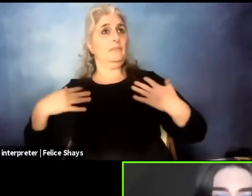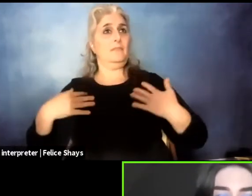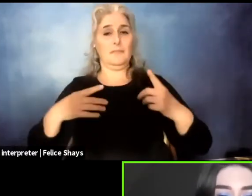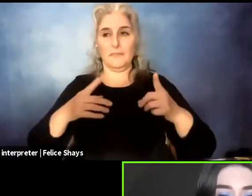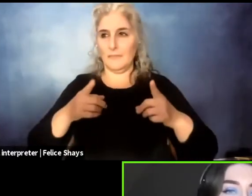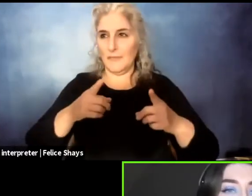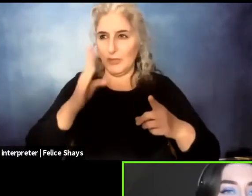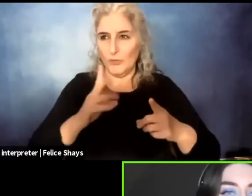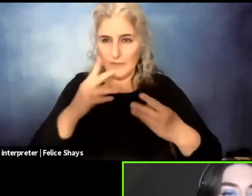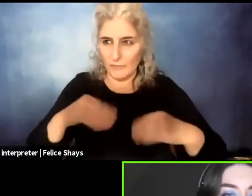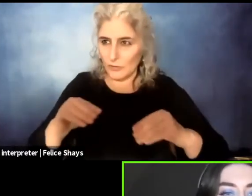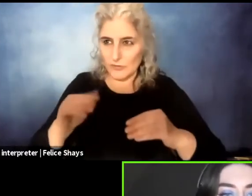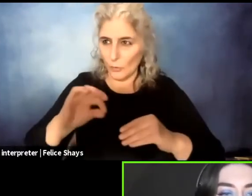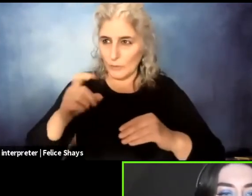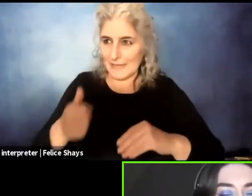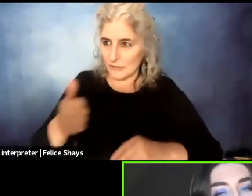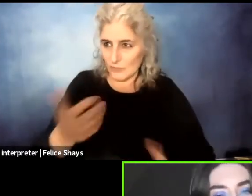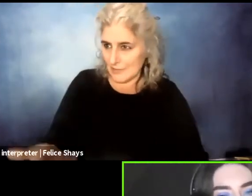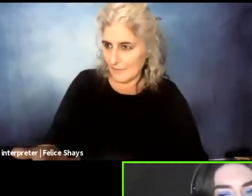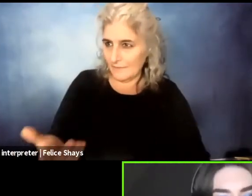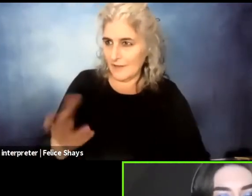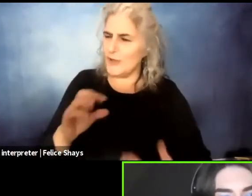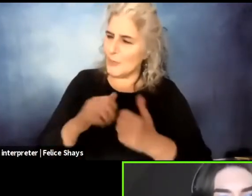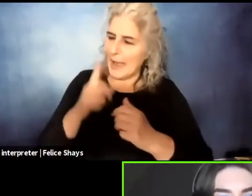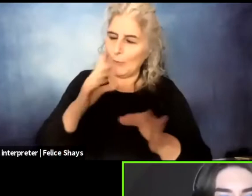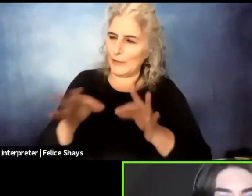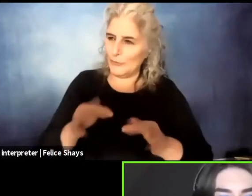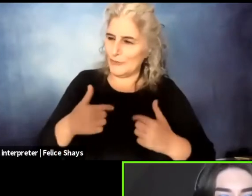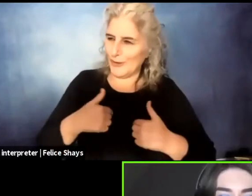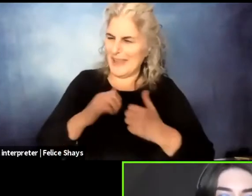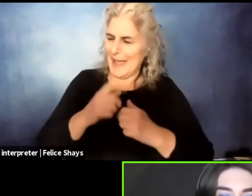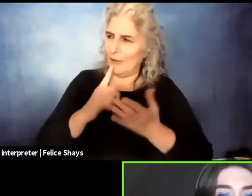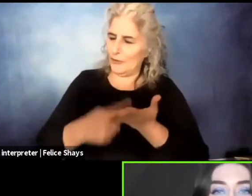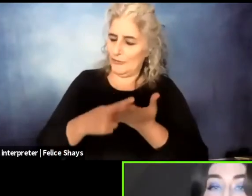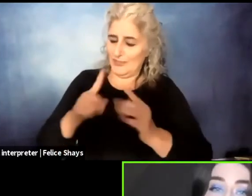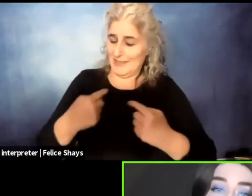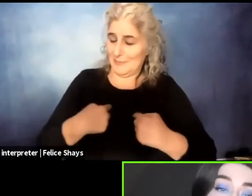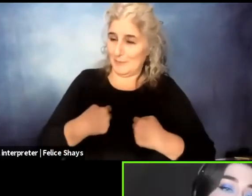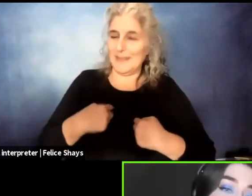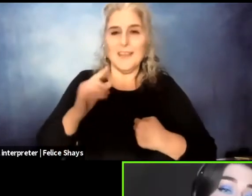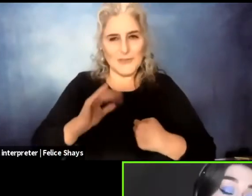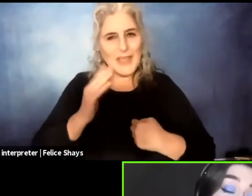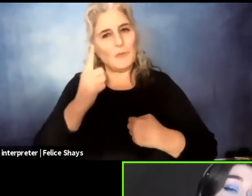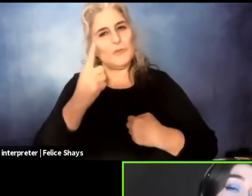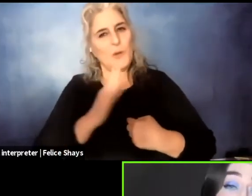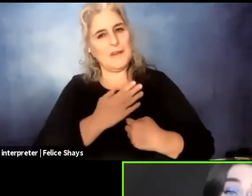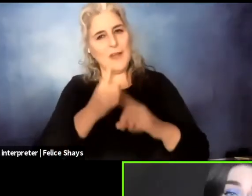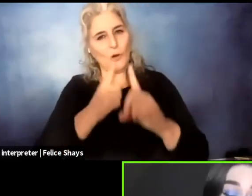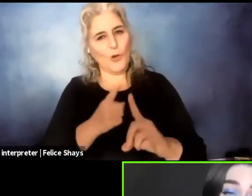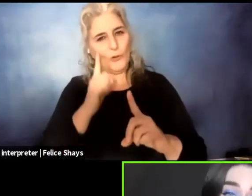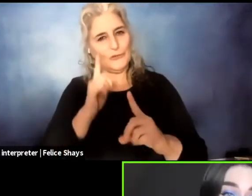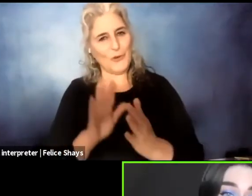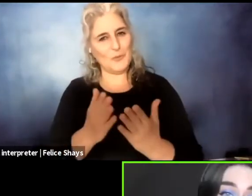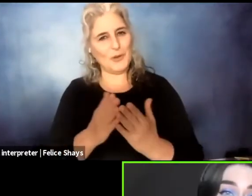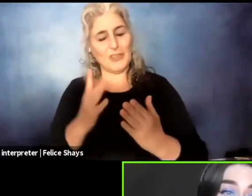sold sex. So I think that's really important. That's one of the many things that we wanted to do with the book, and really see it as a starting point